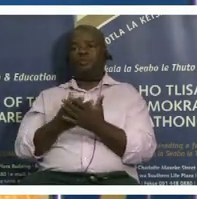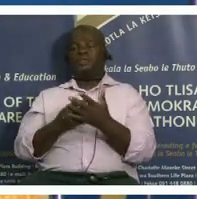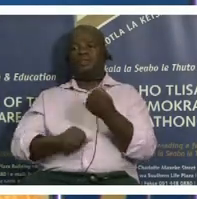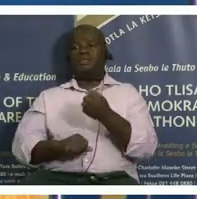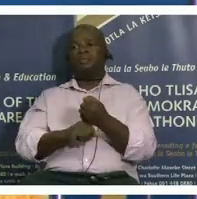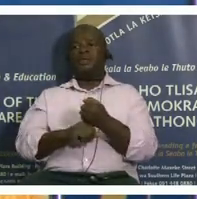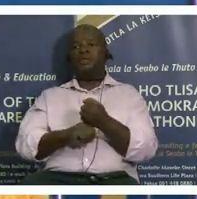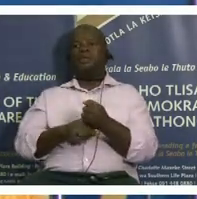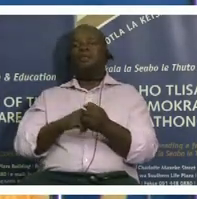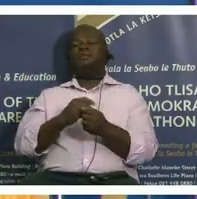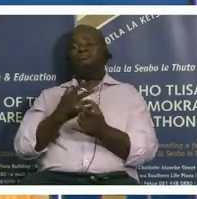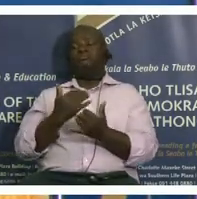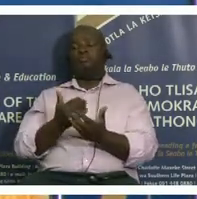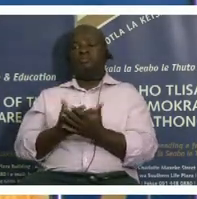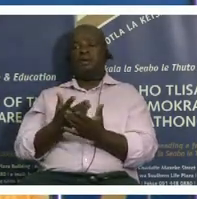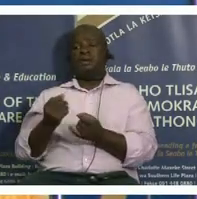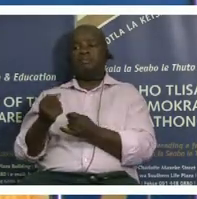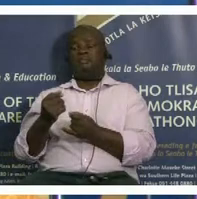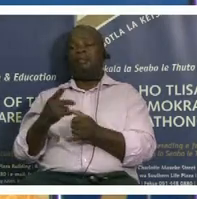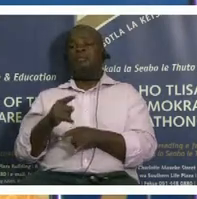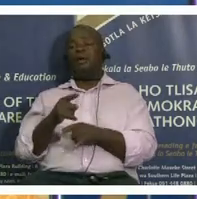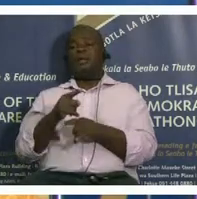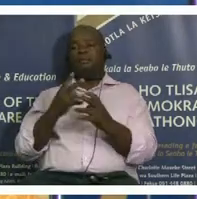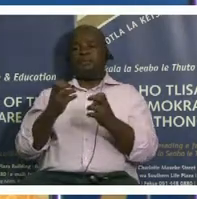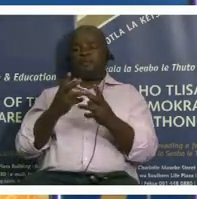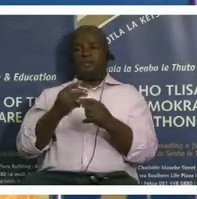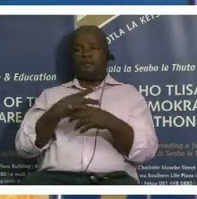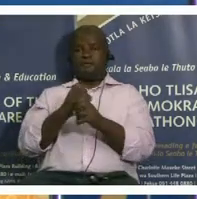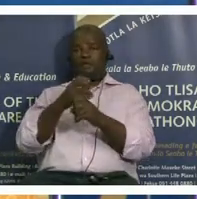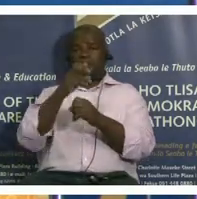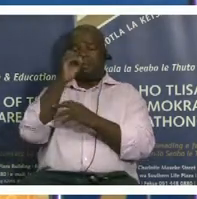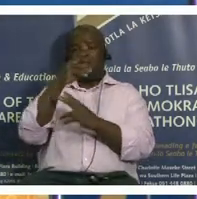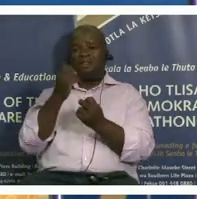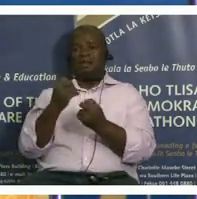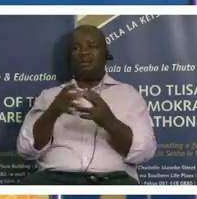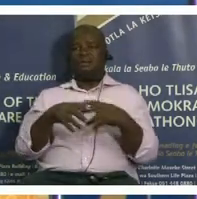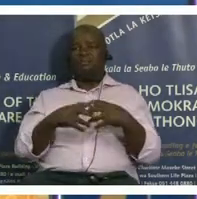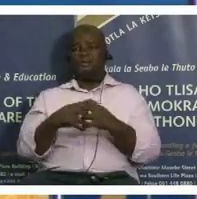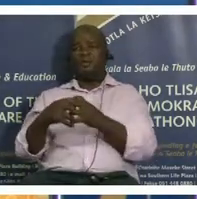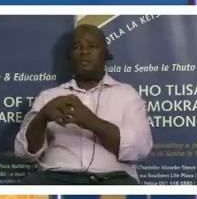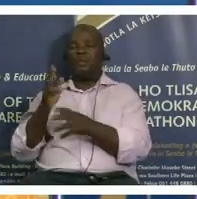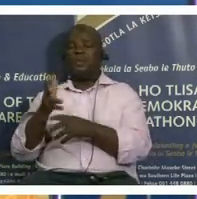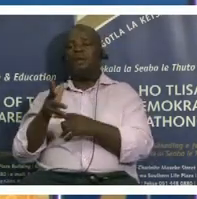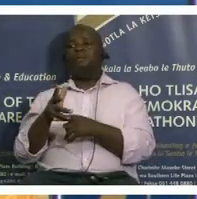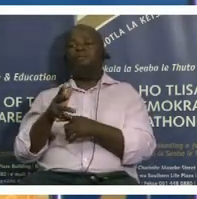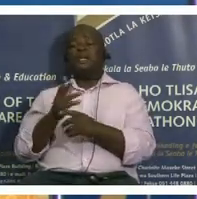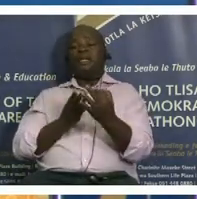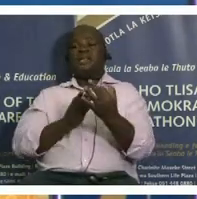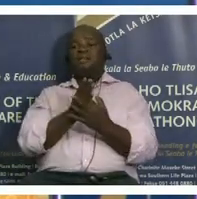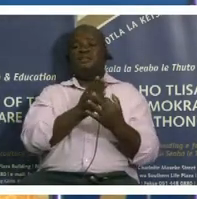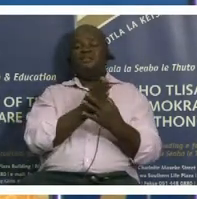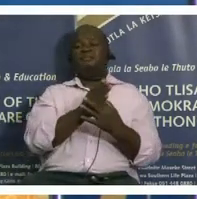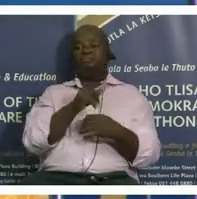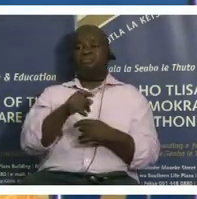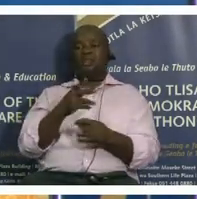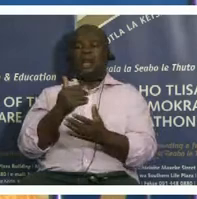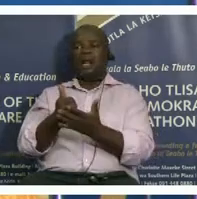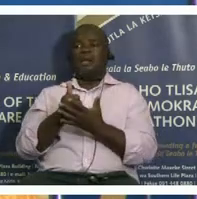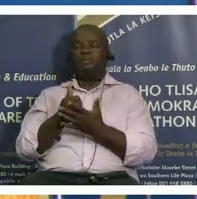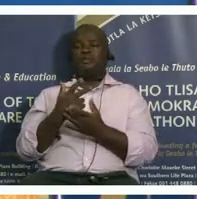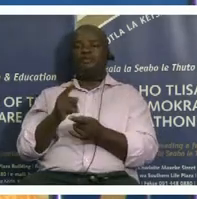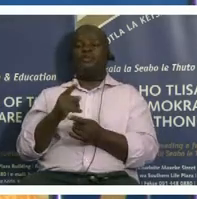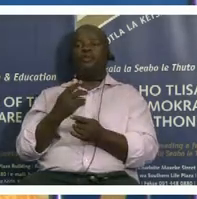mining permits to artisanal miners will be pursued. This intervention will help to curb illegal